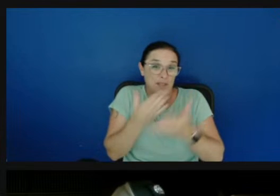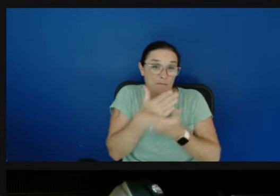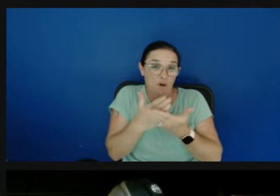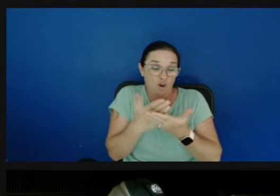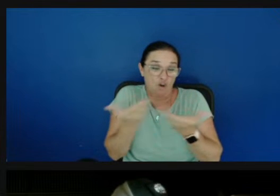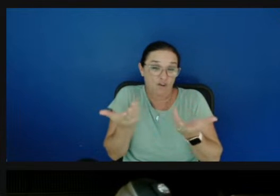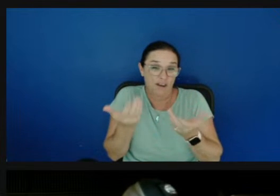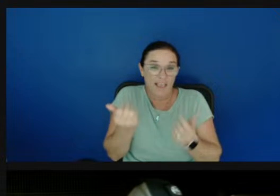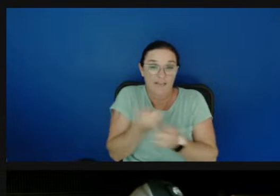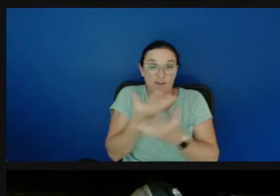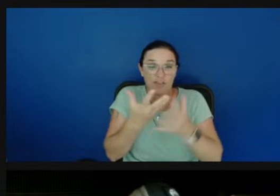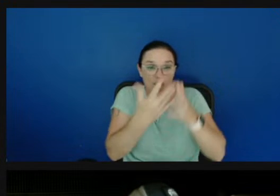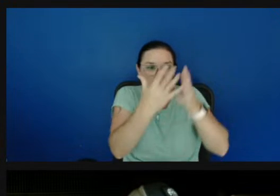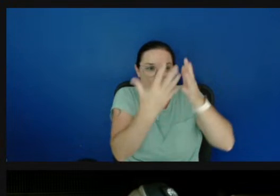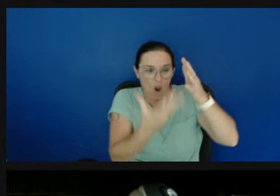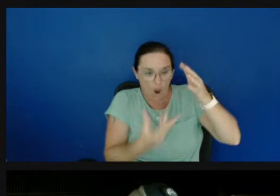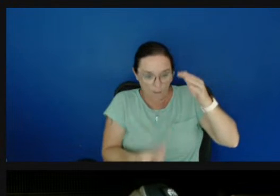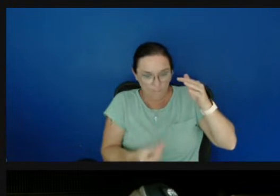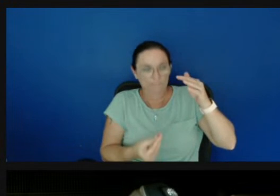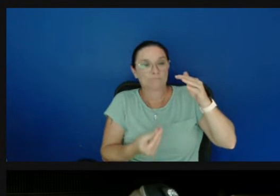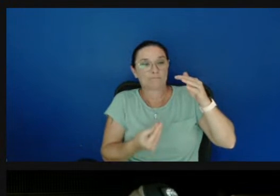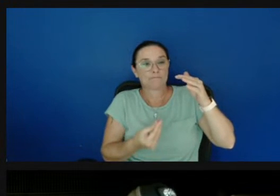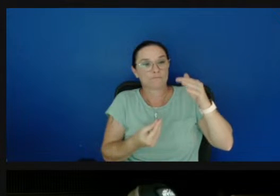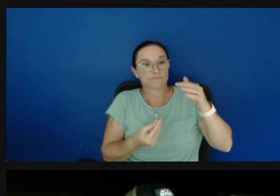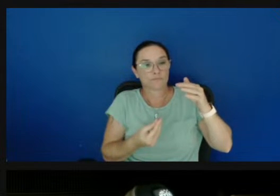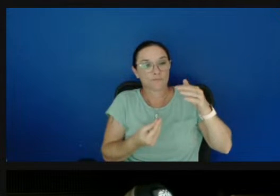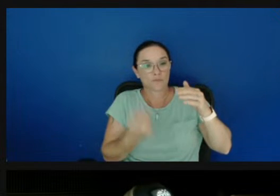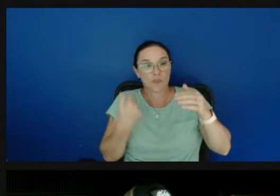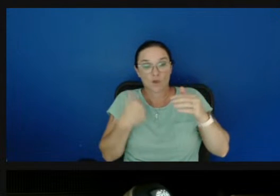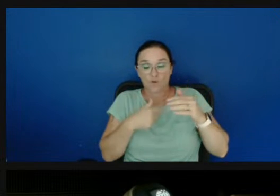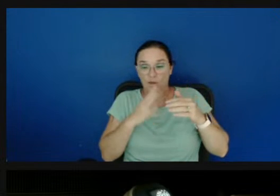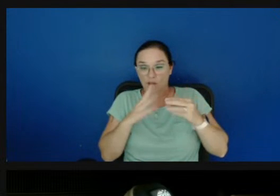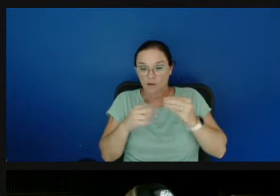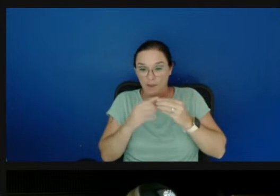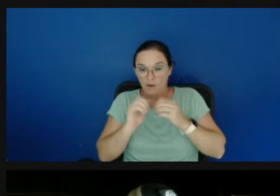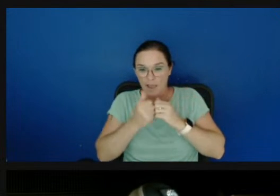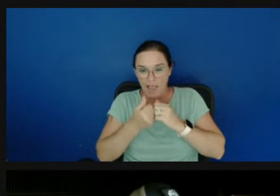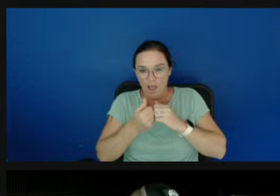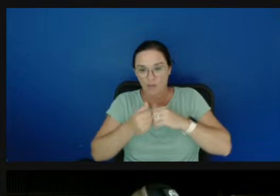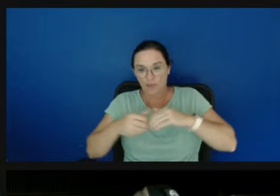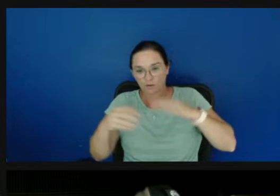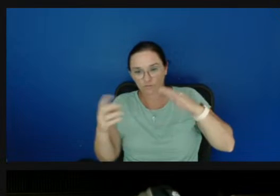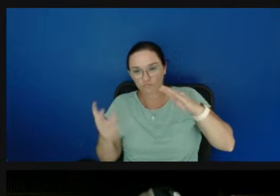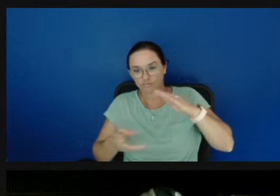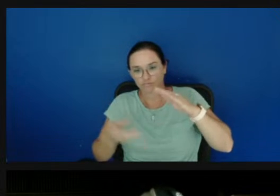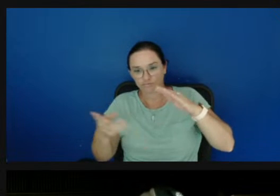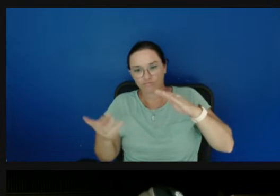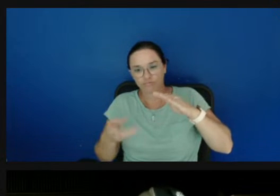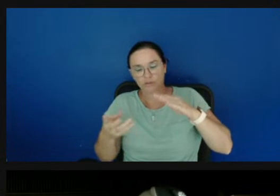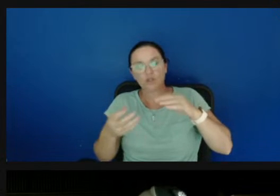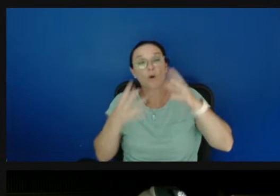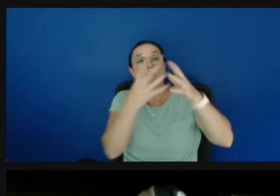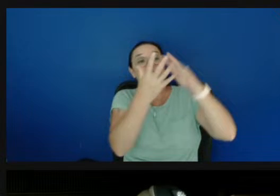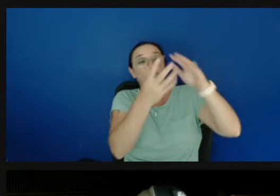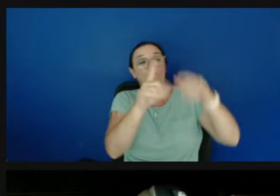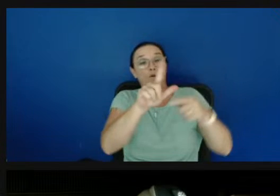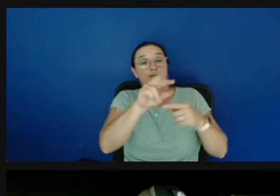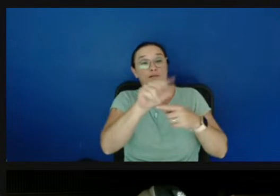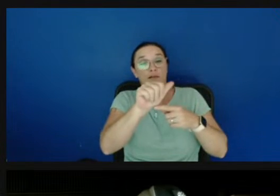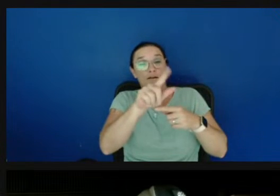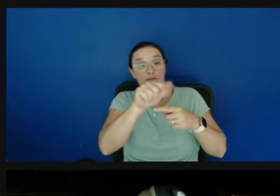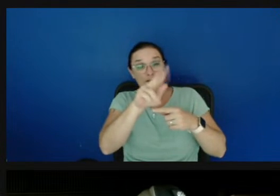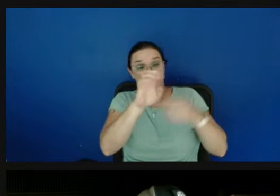out and drains away. We put it out last week how there were repeated intrusions into the East Rift and draining of the lava lake, repeated intrusions and draining of the lava